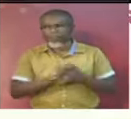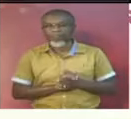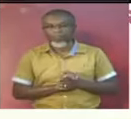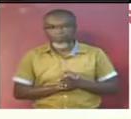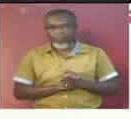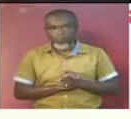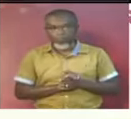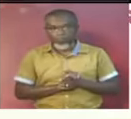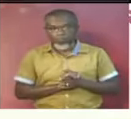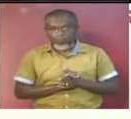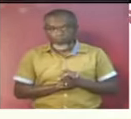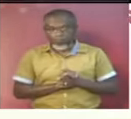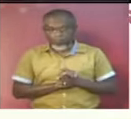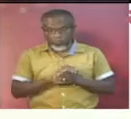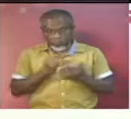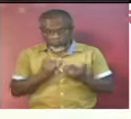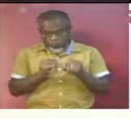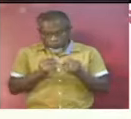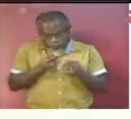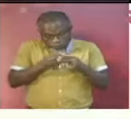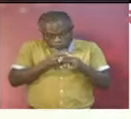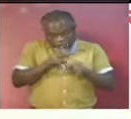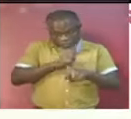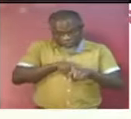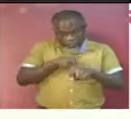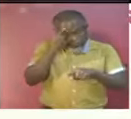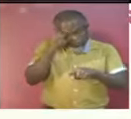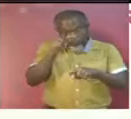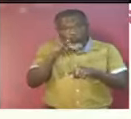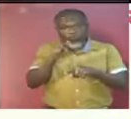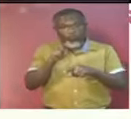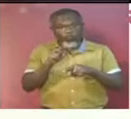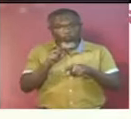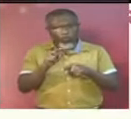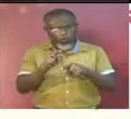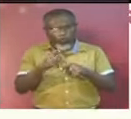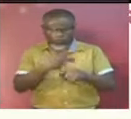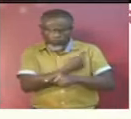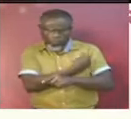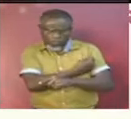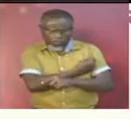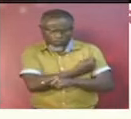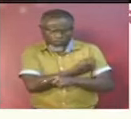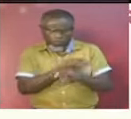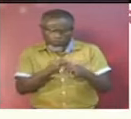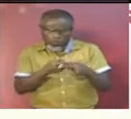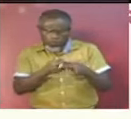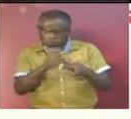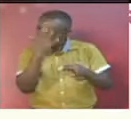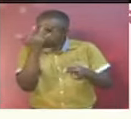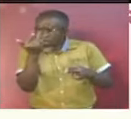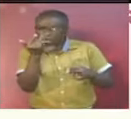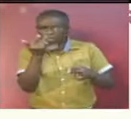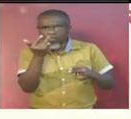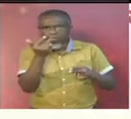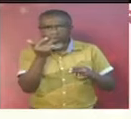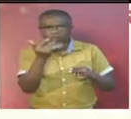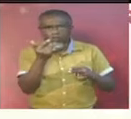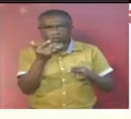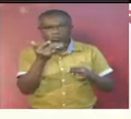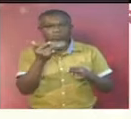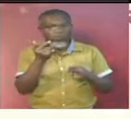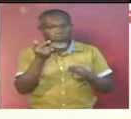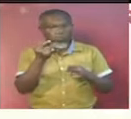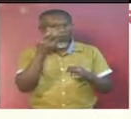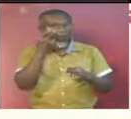with regard to the first question. The shortening of the time period for vaccination is really with regard to what the consensus